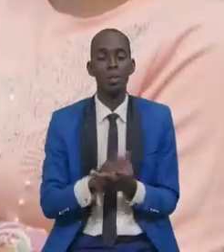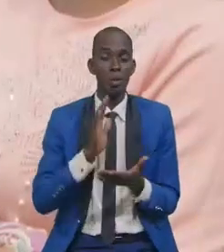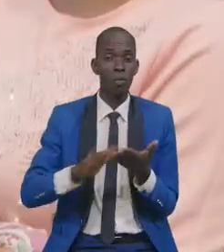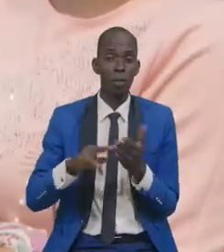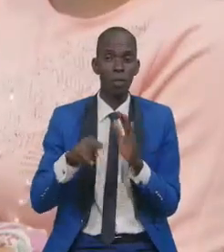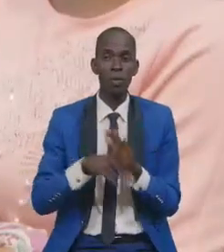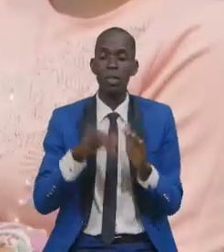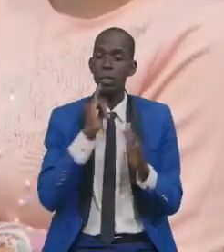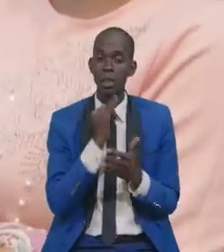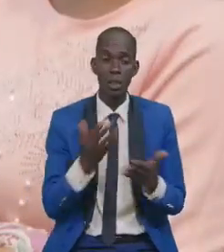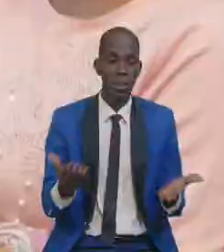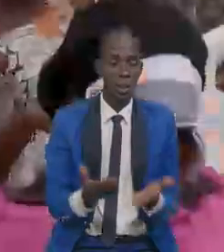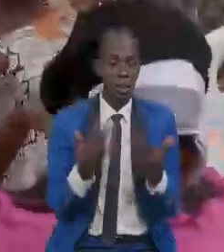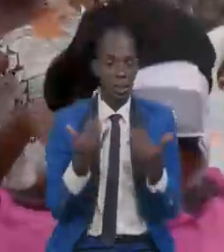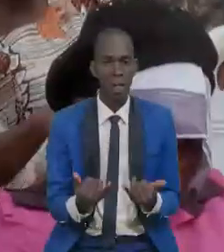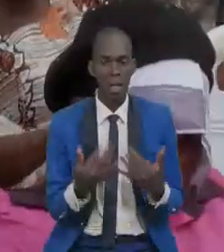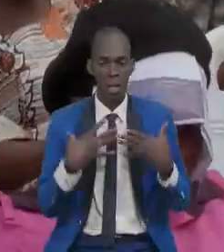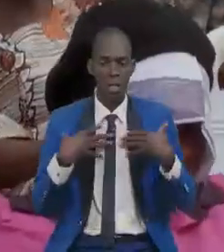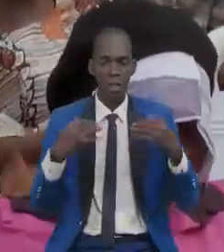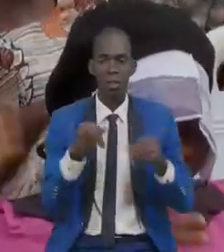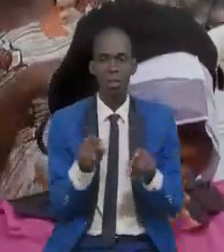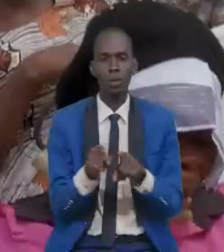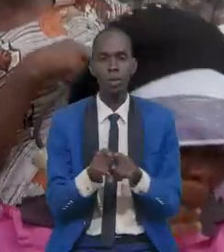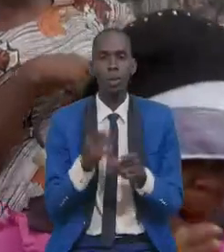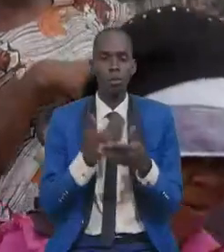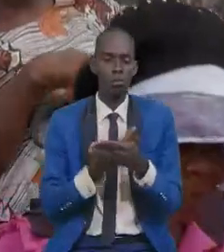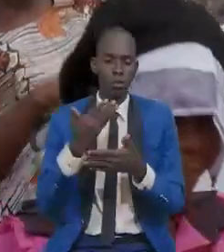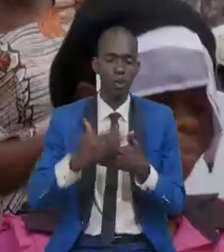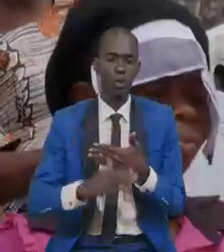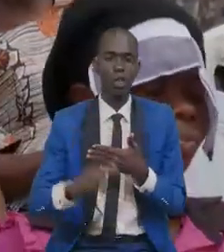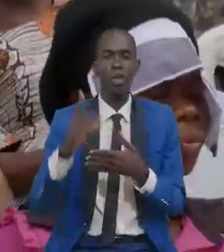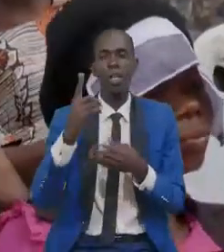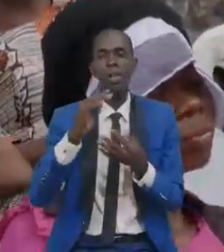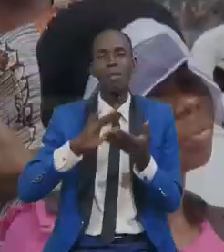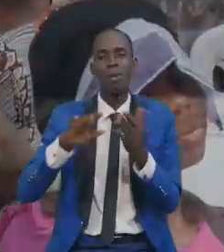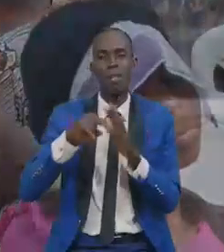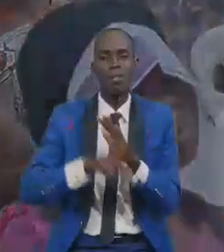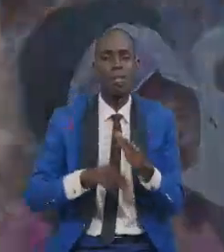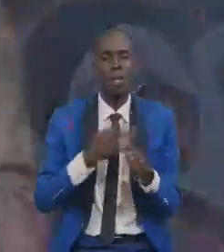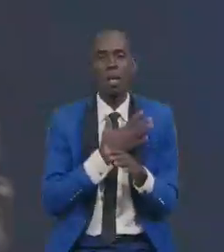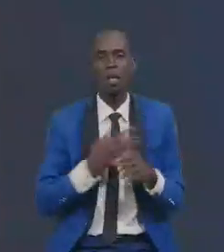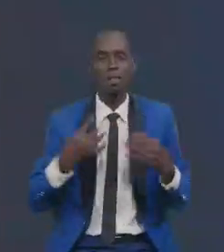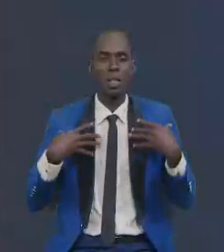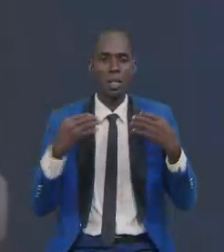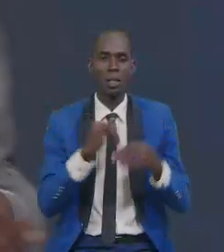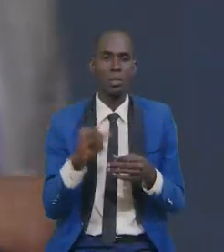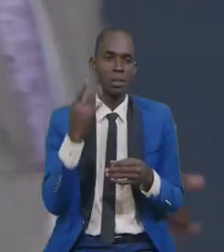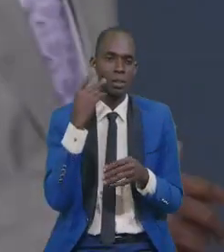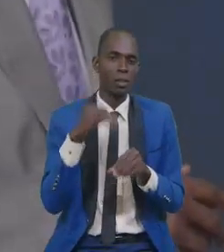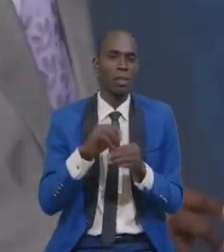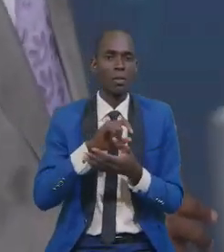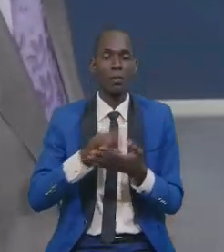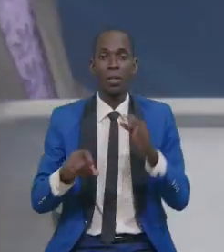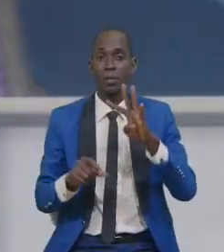and healing has come. Beyond the forgiveness and the healing, look at verse 4. In verse